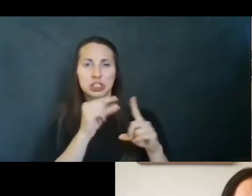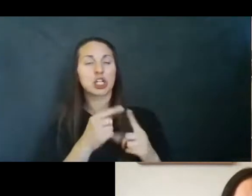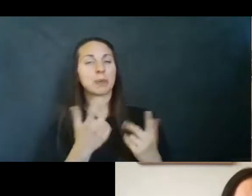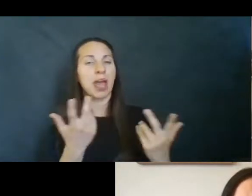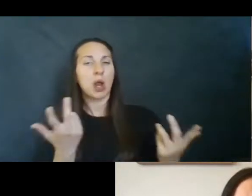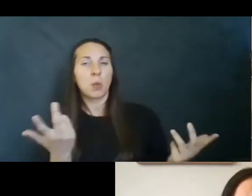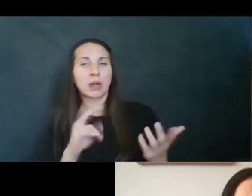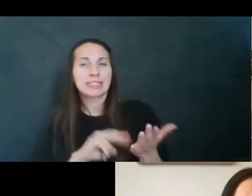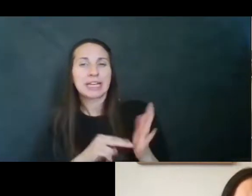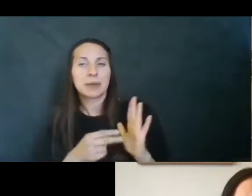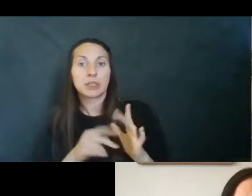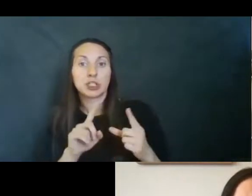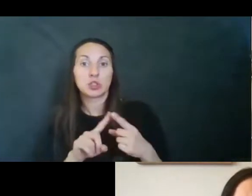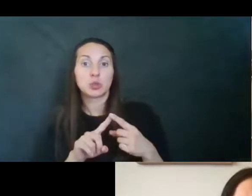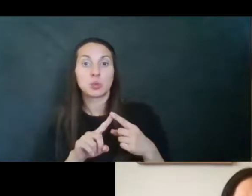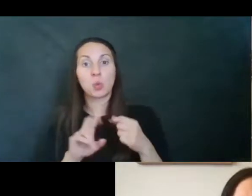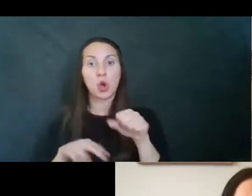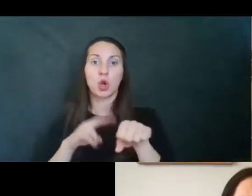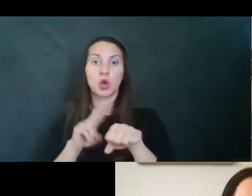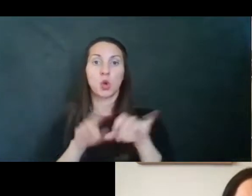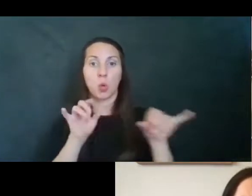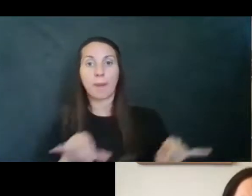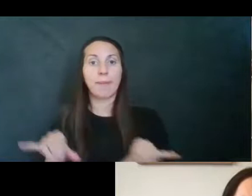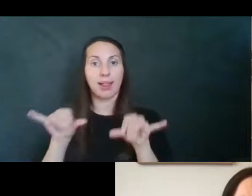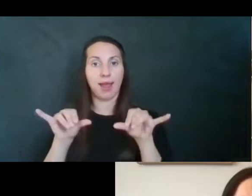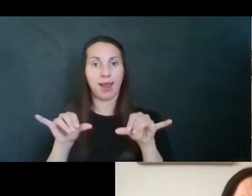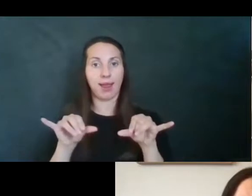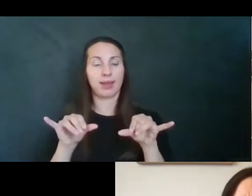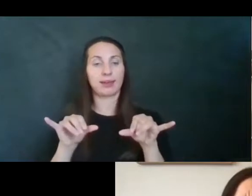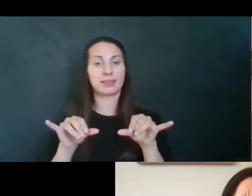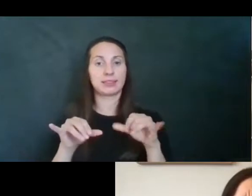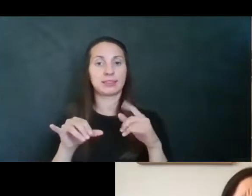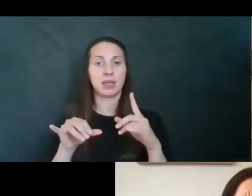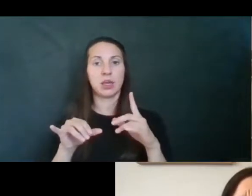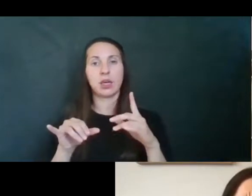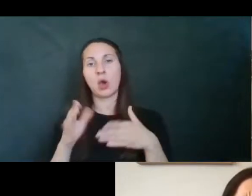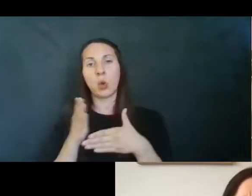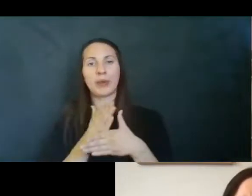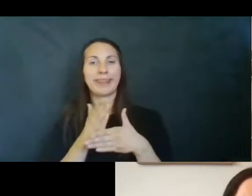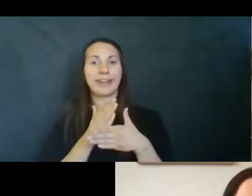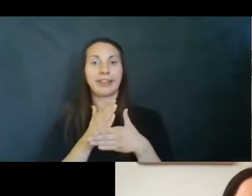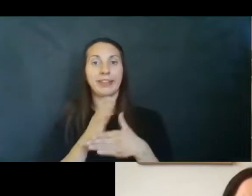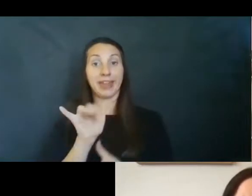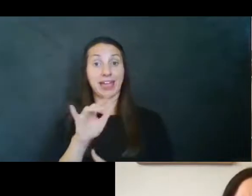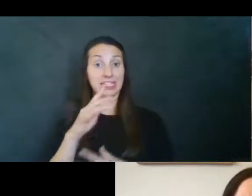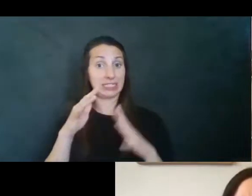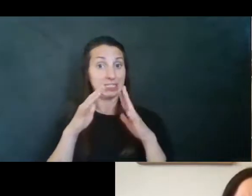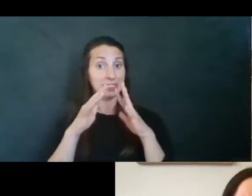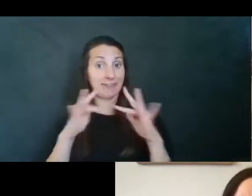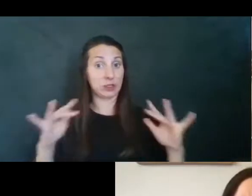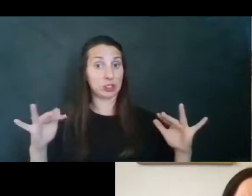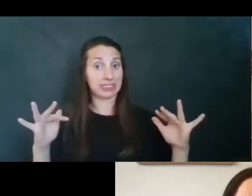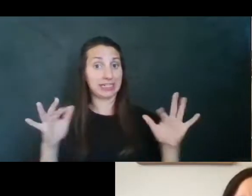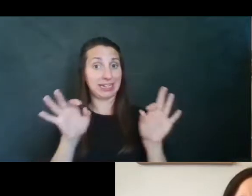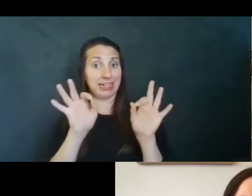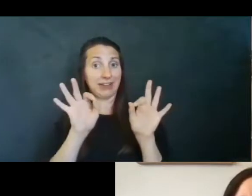groups within a diversity framework, since this is a broader diversity